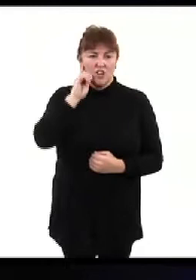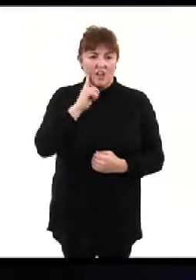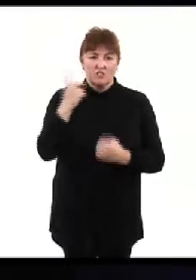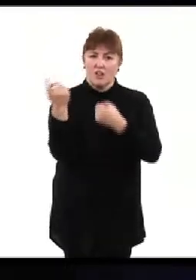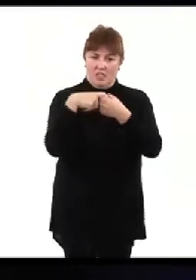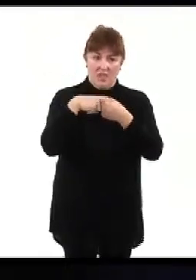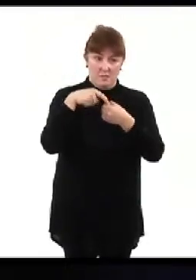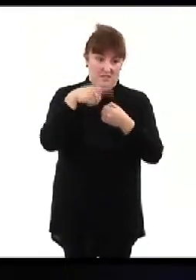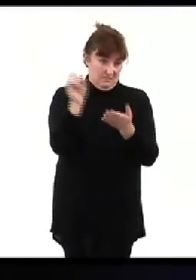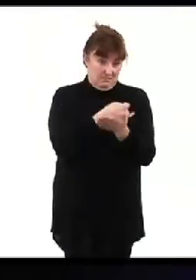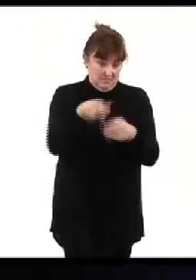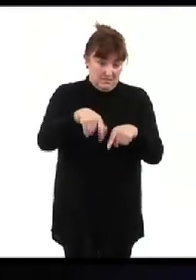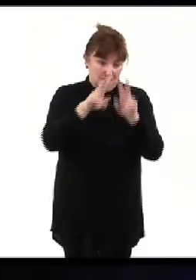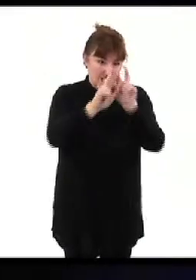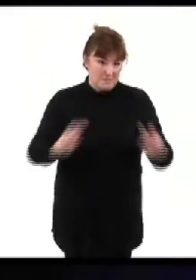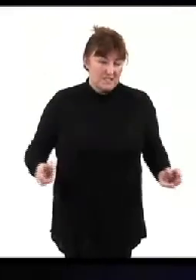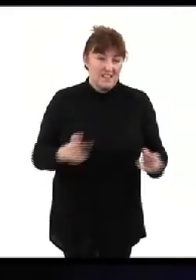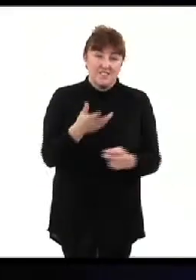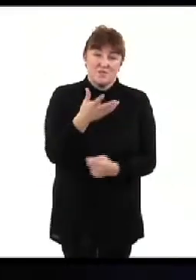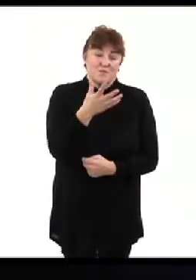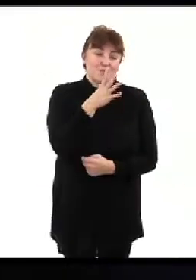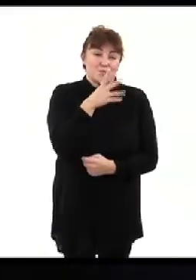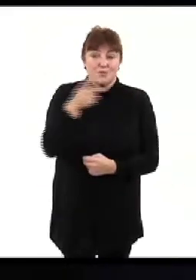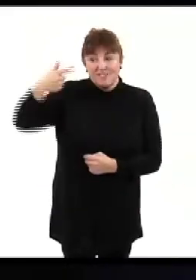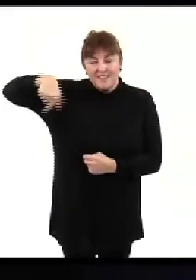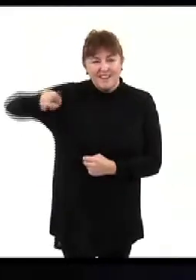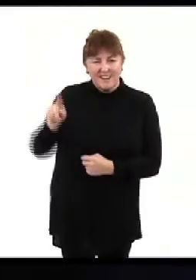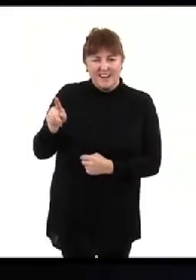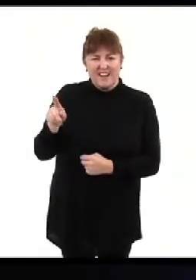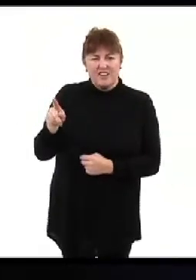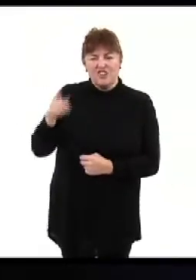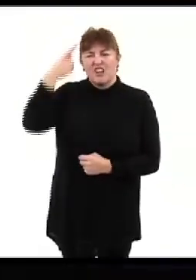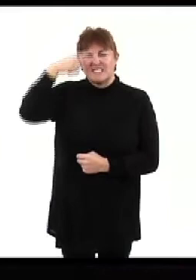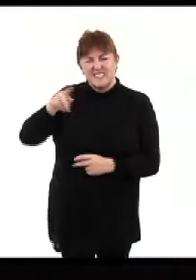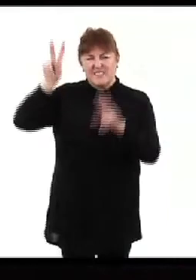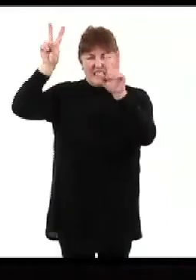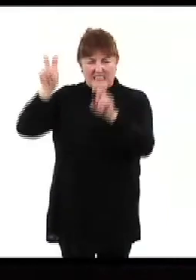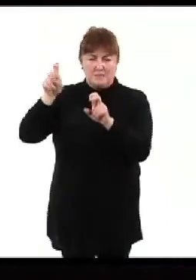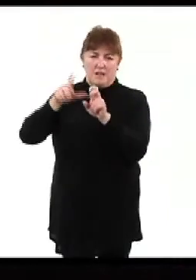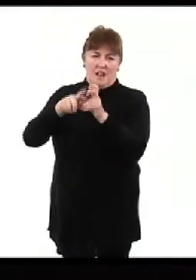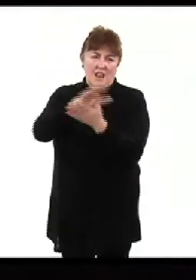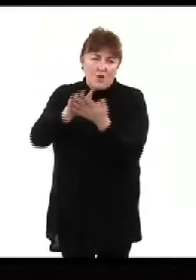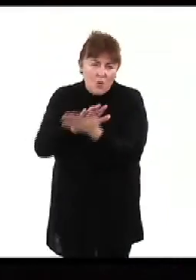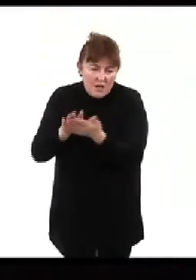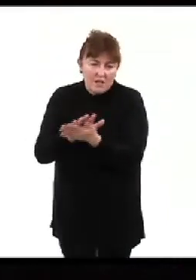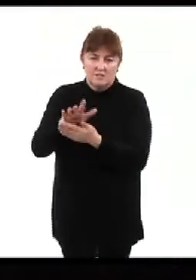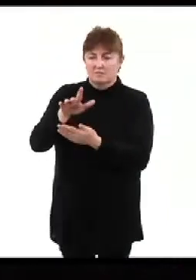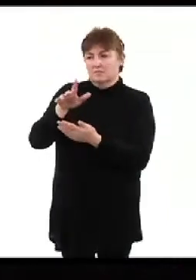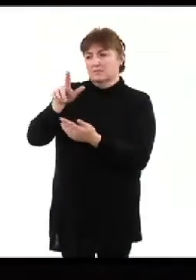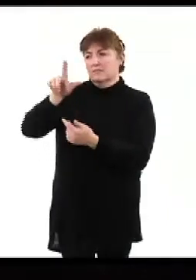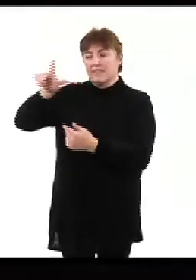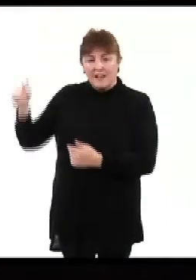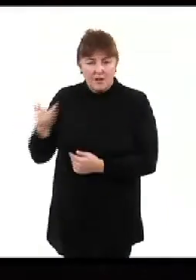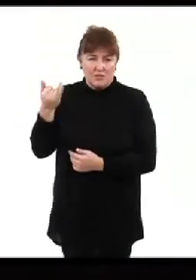the hearing researchers do. And so I'll just point out for our team, we have a number of deaf and hearing, or deaf researchers,